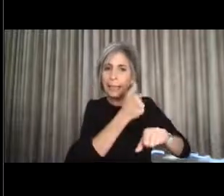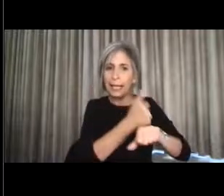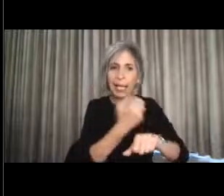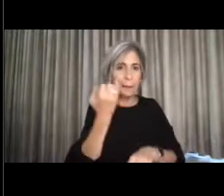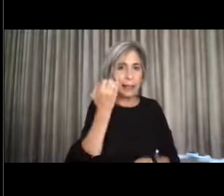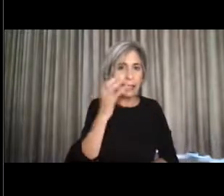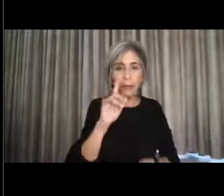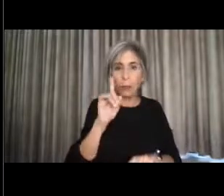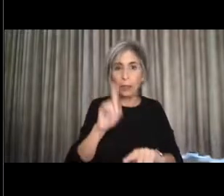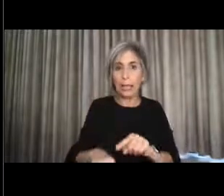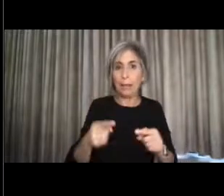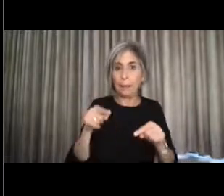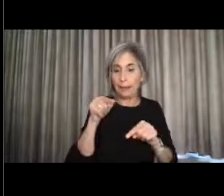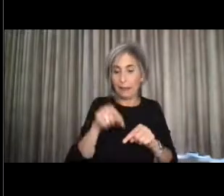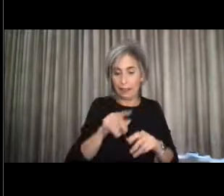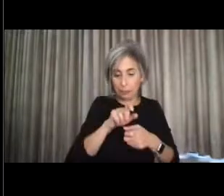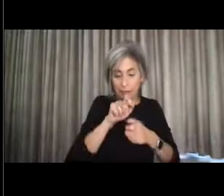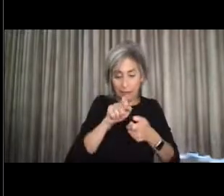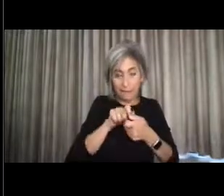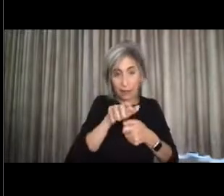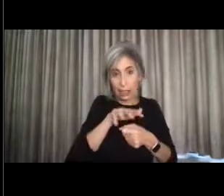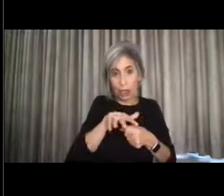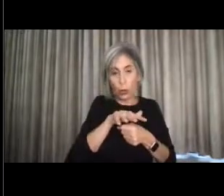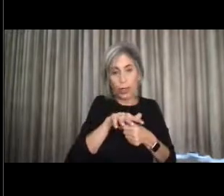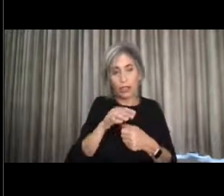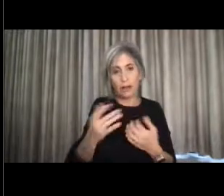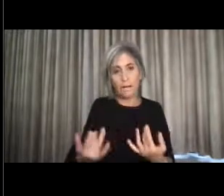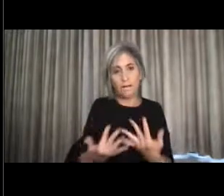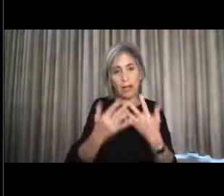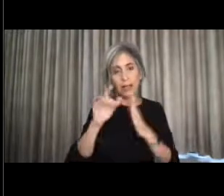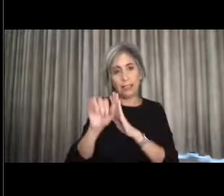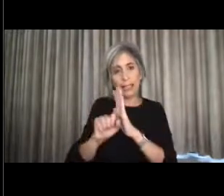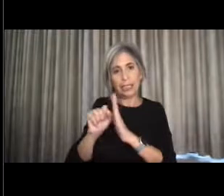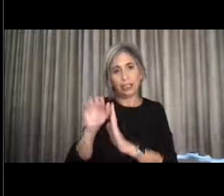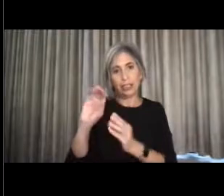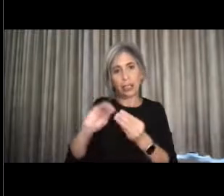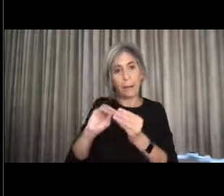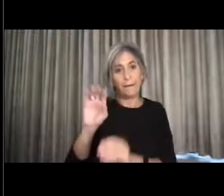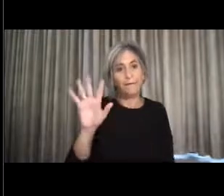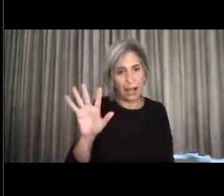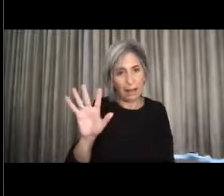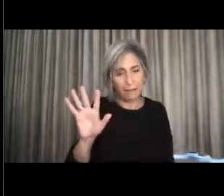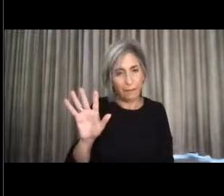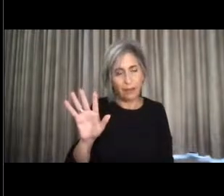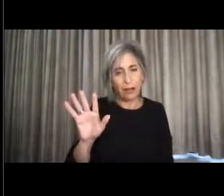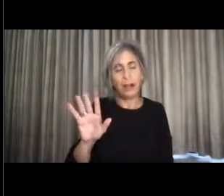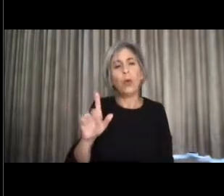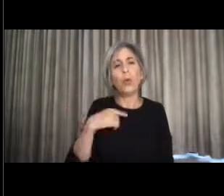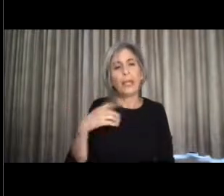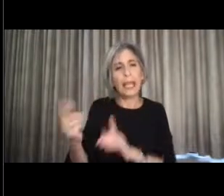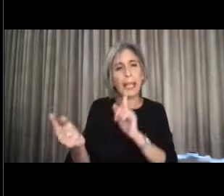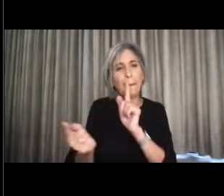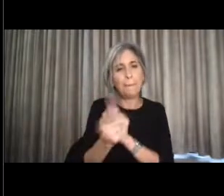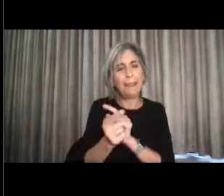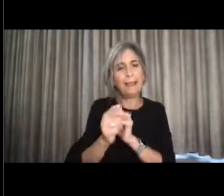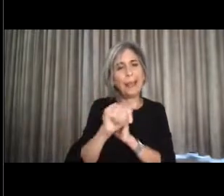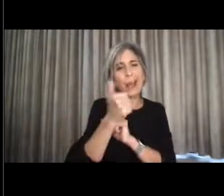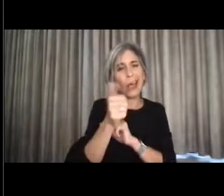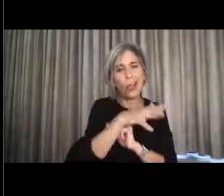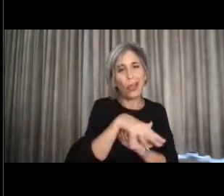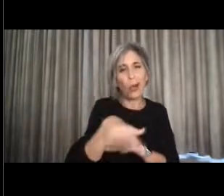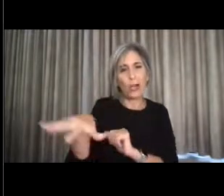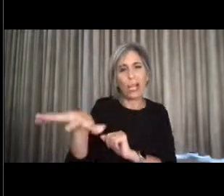we cannot meet at this particular location at Fire Station Headquarters 5. We can meet at other locations as well. But this